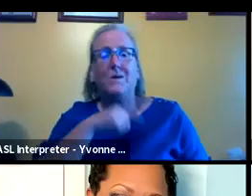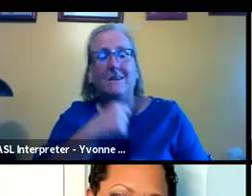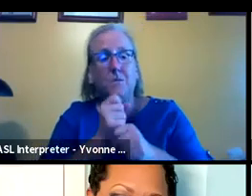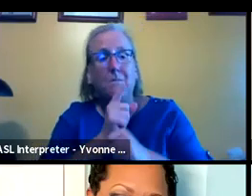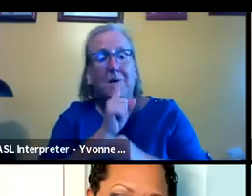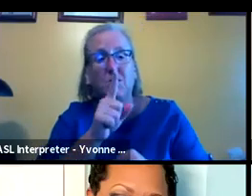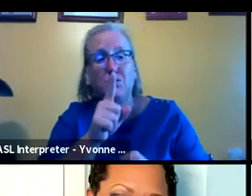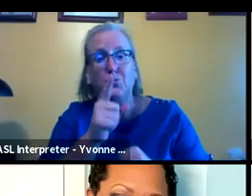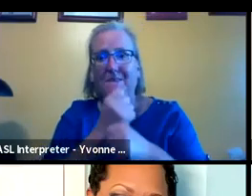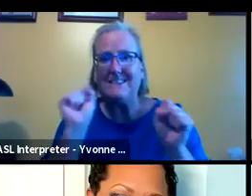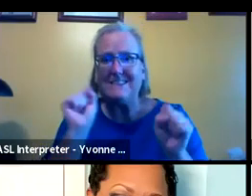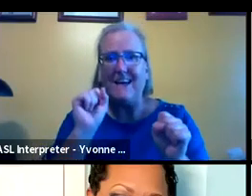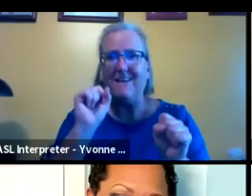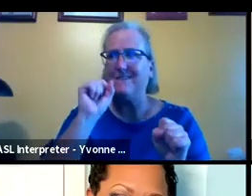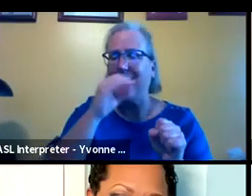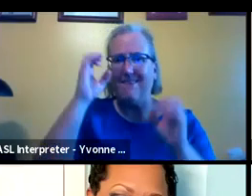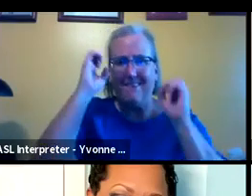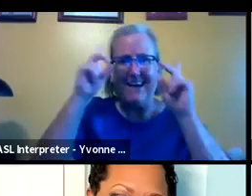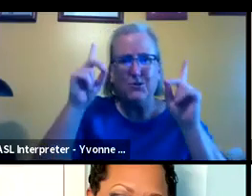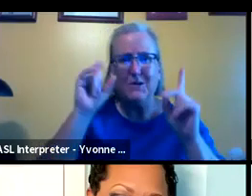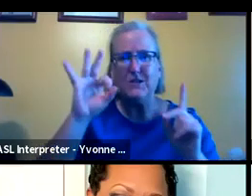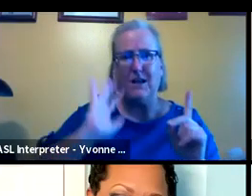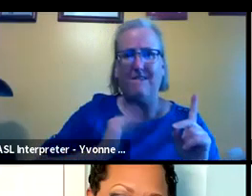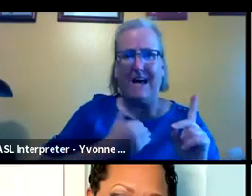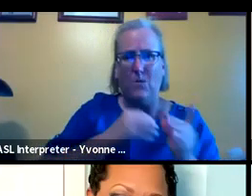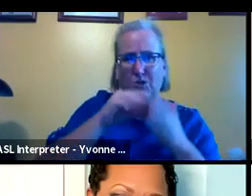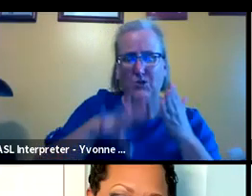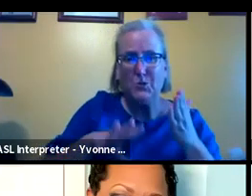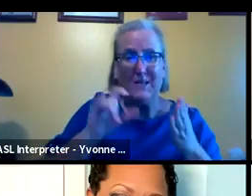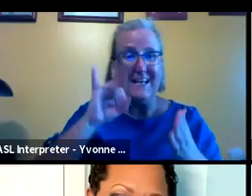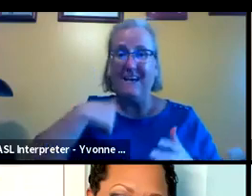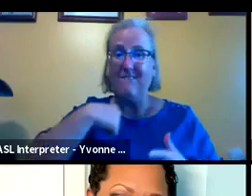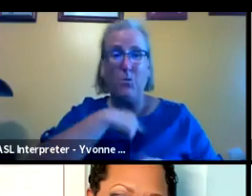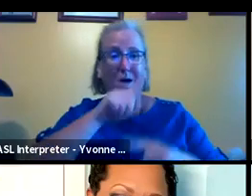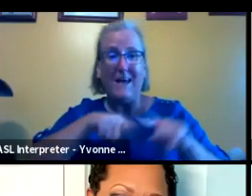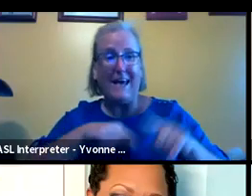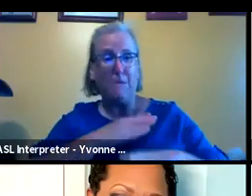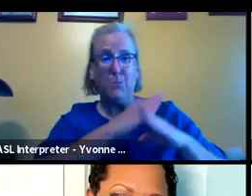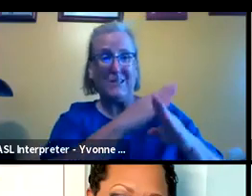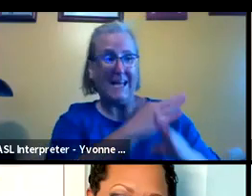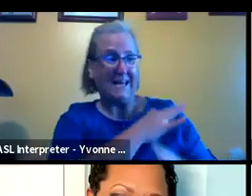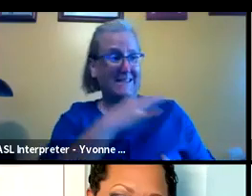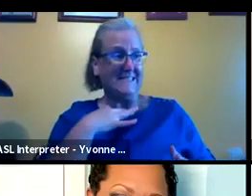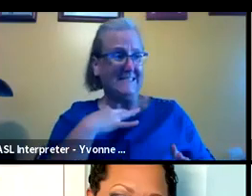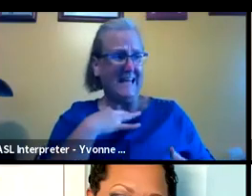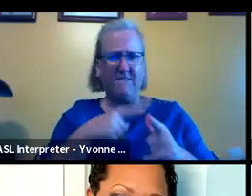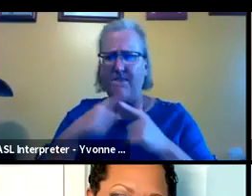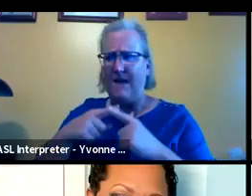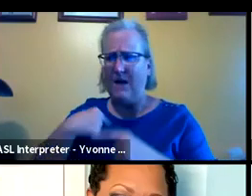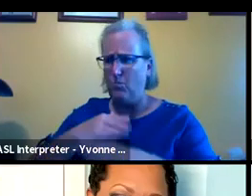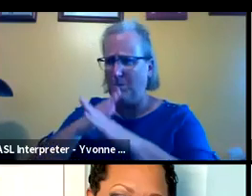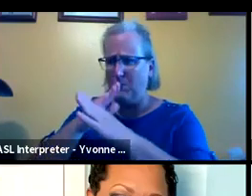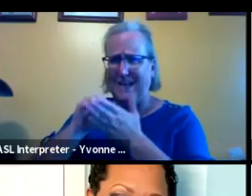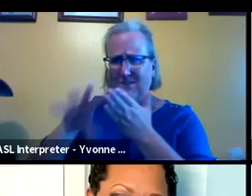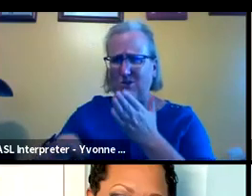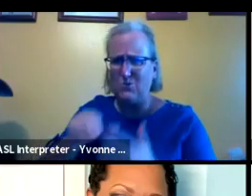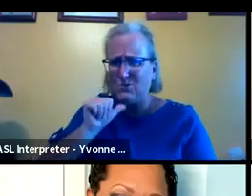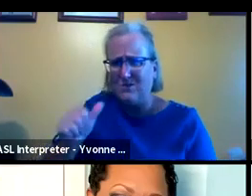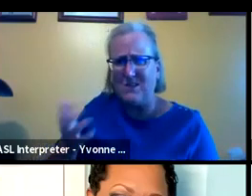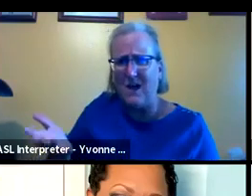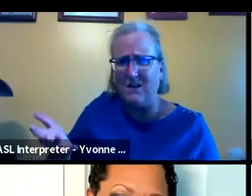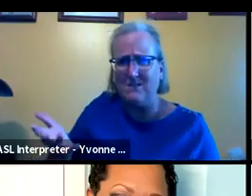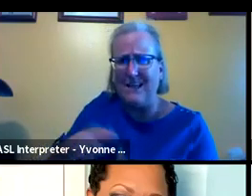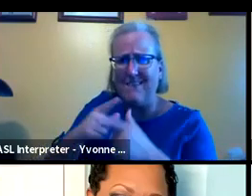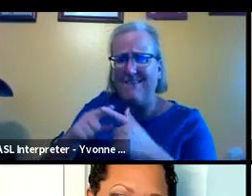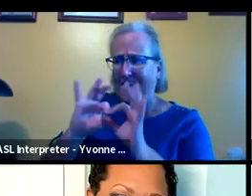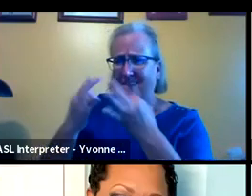students. Even more simply, if we cannot protect the staff, we can't protect the students. And if we can't protect the students, we can't protect their